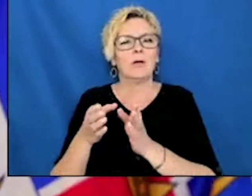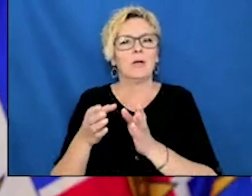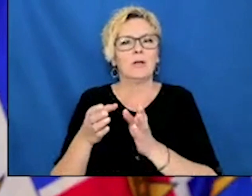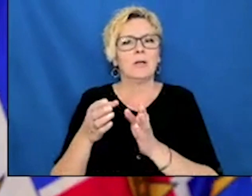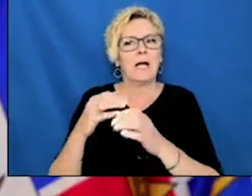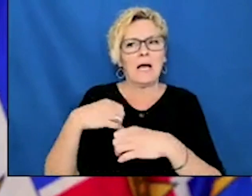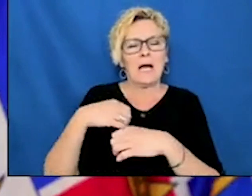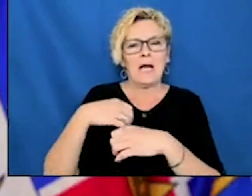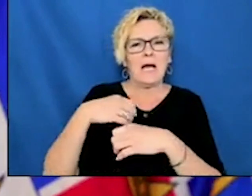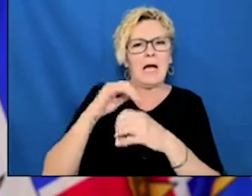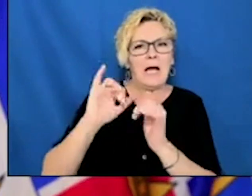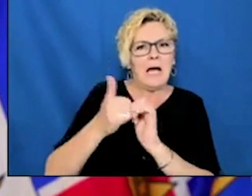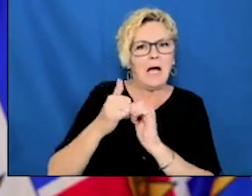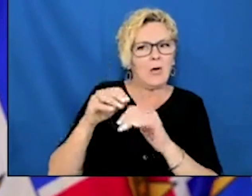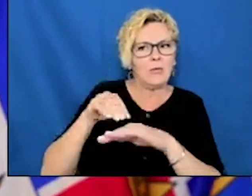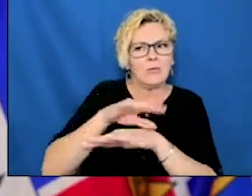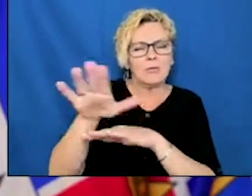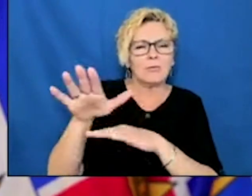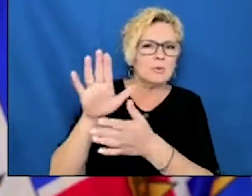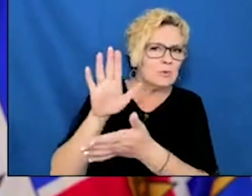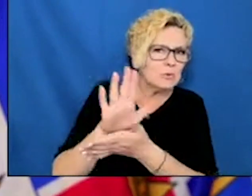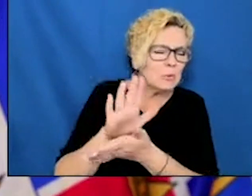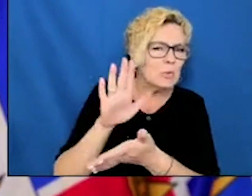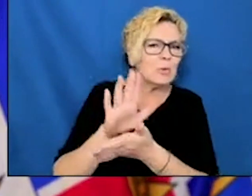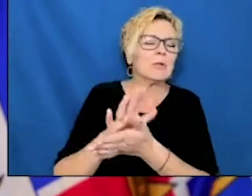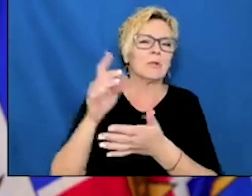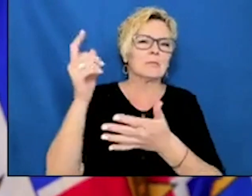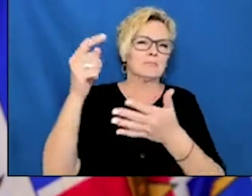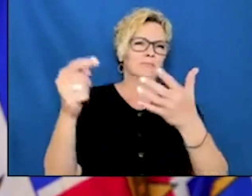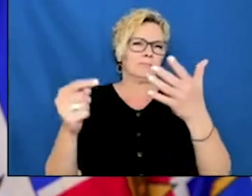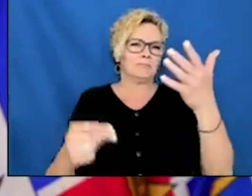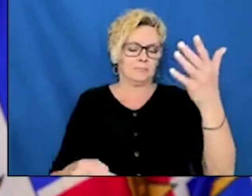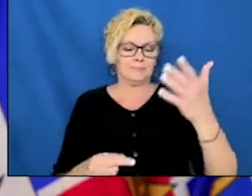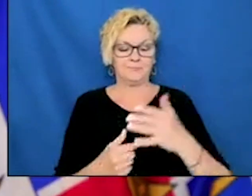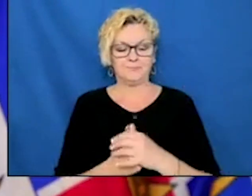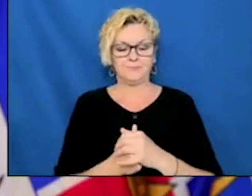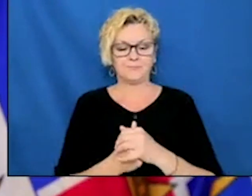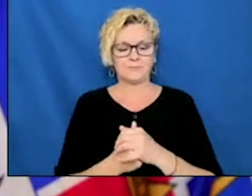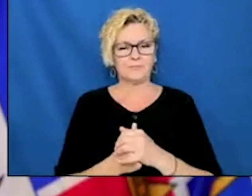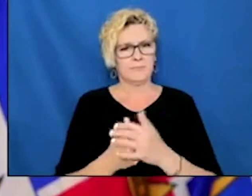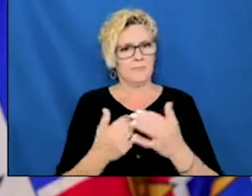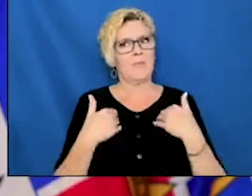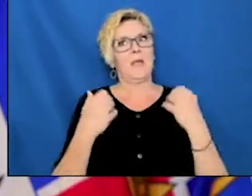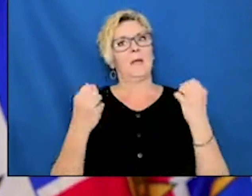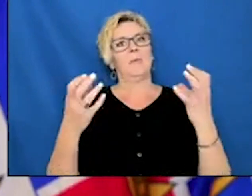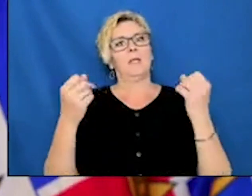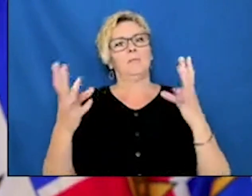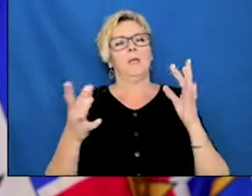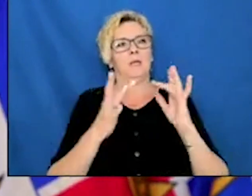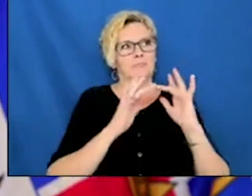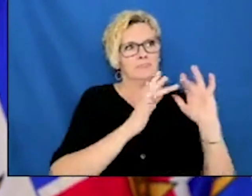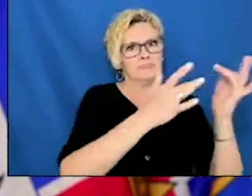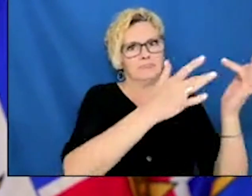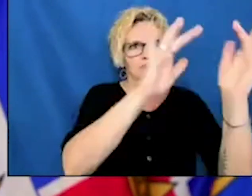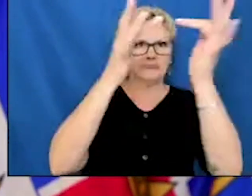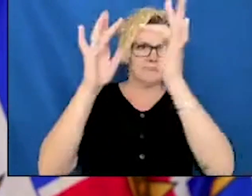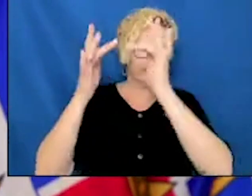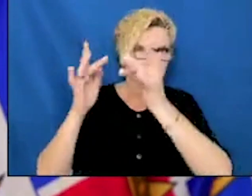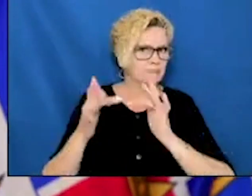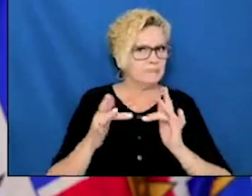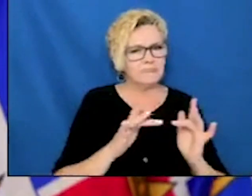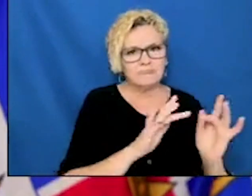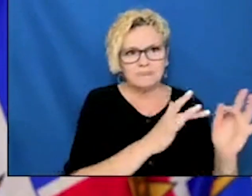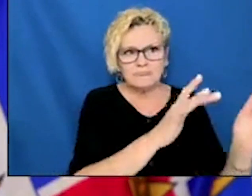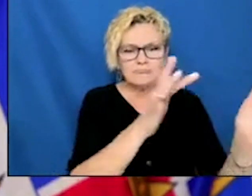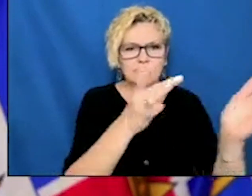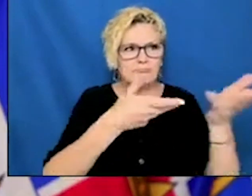consequences, as we've called them. So these networks continue to be active and to share data. We know that the modelers that are part of our